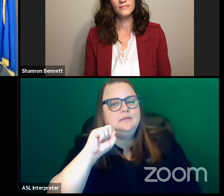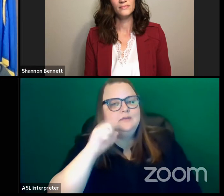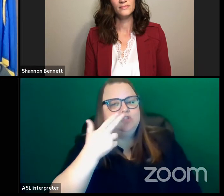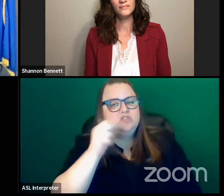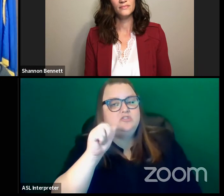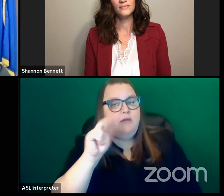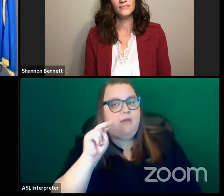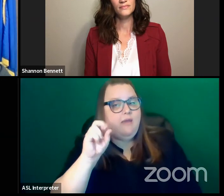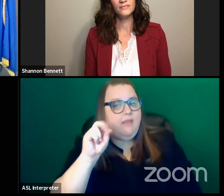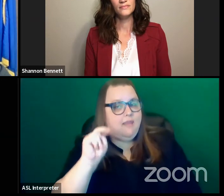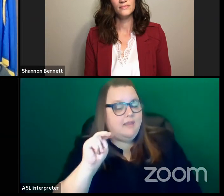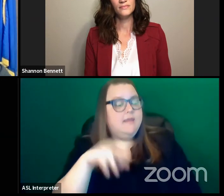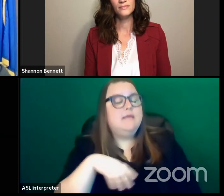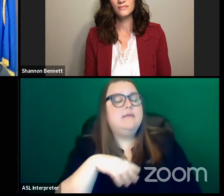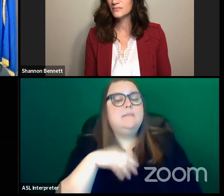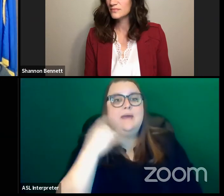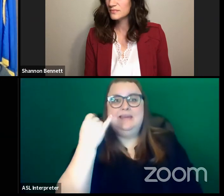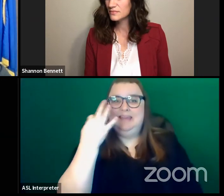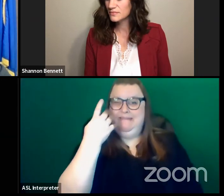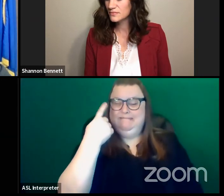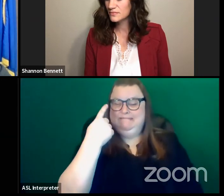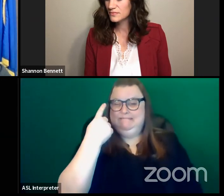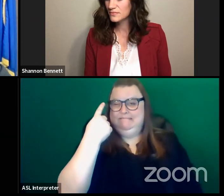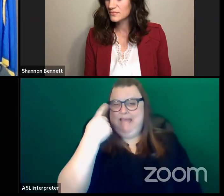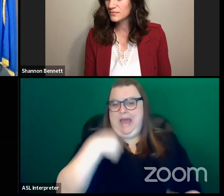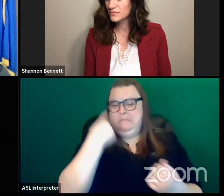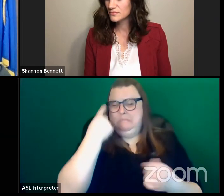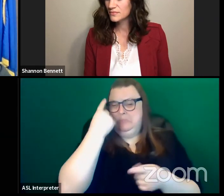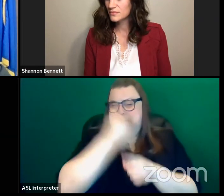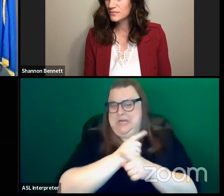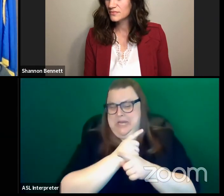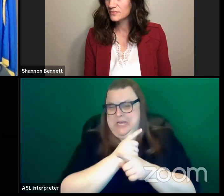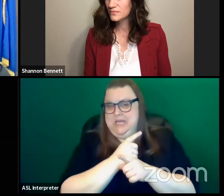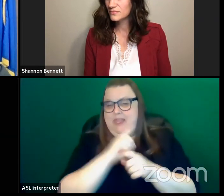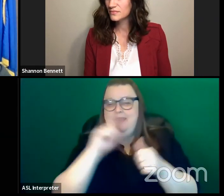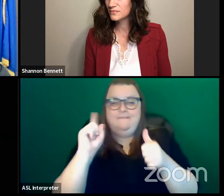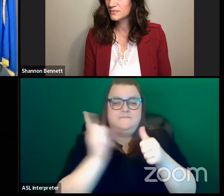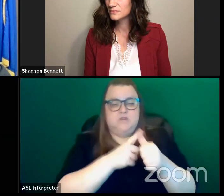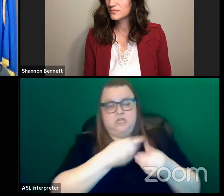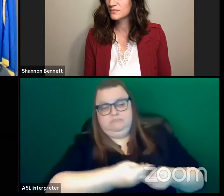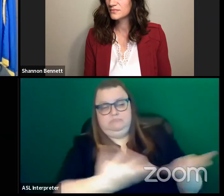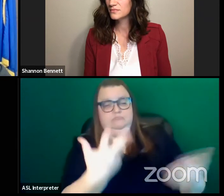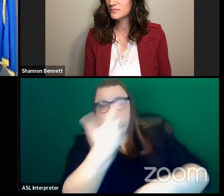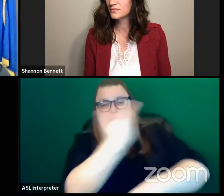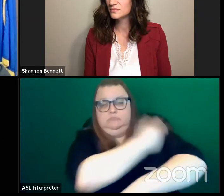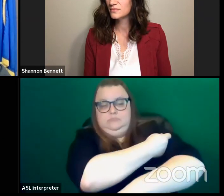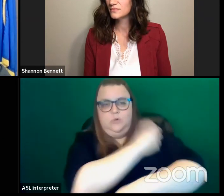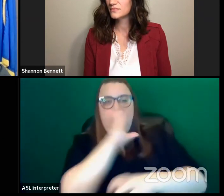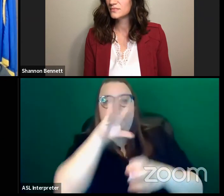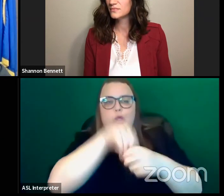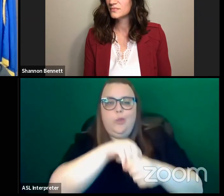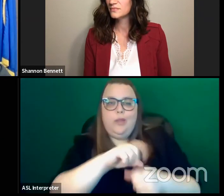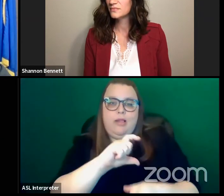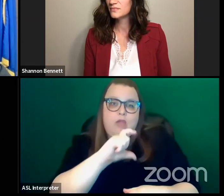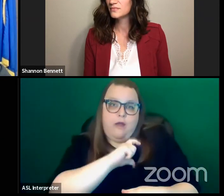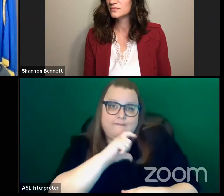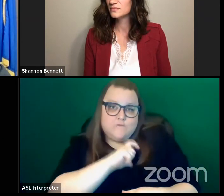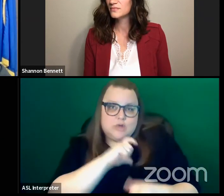So if I'm correct in understanding here, the first doses that will roll out will include law enforcement, but